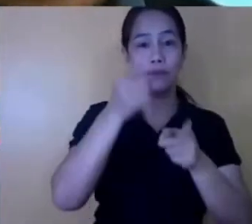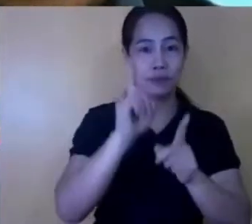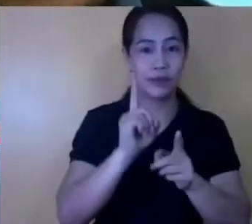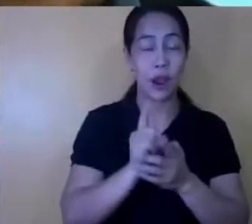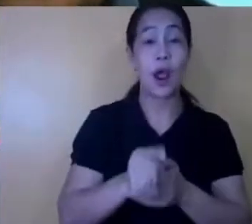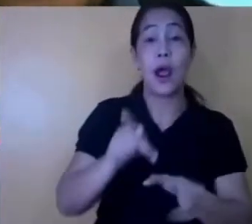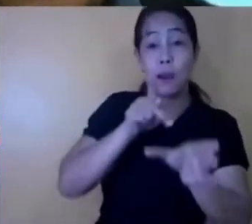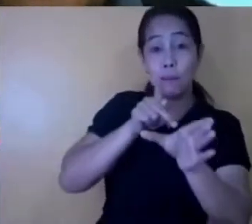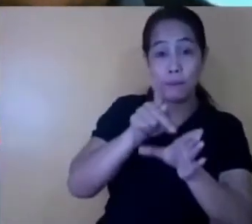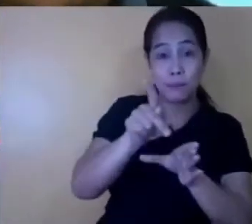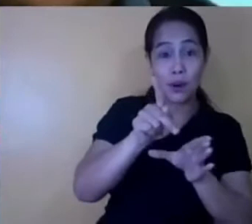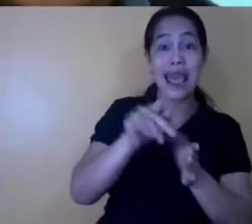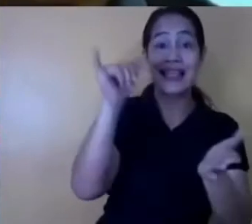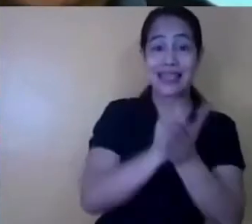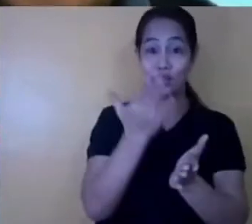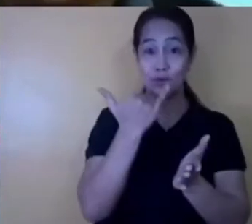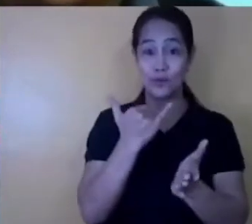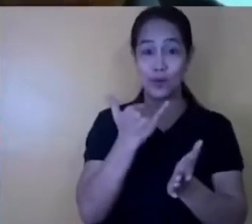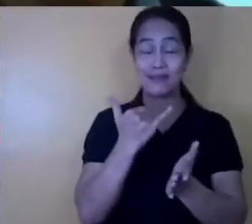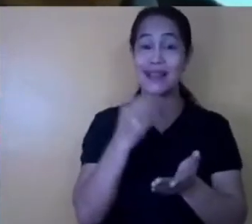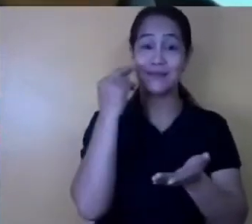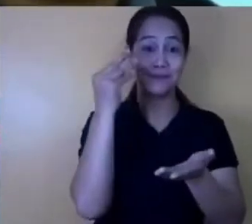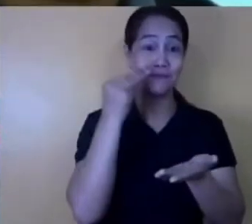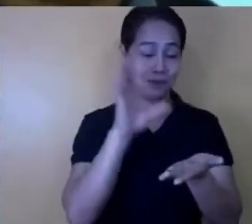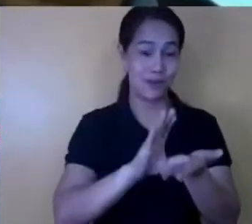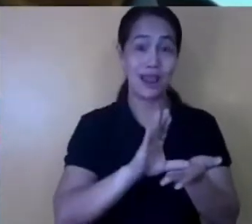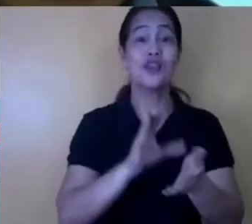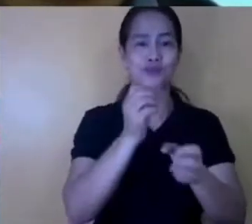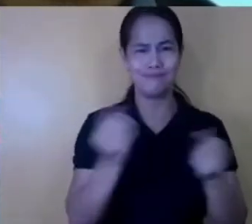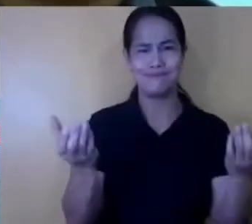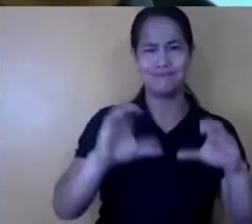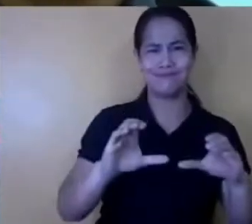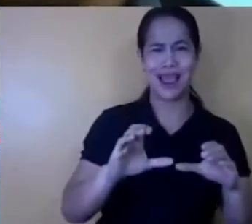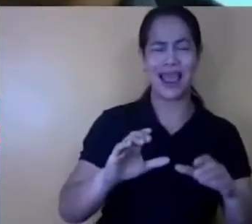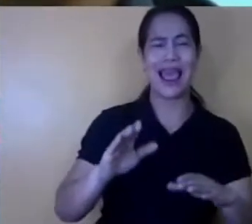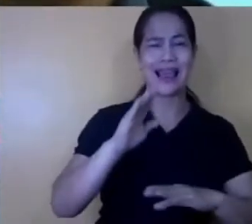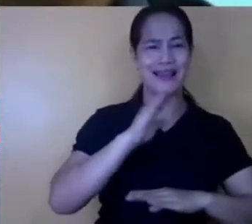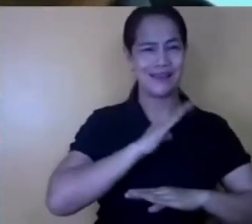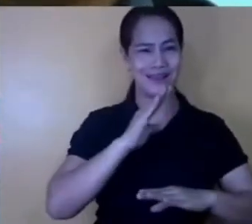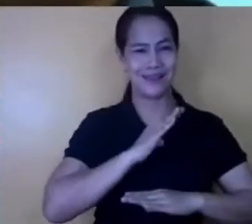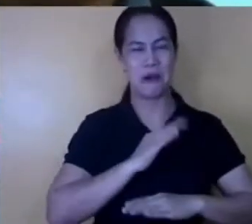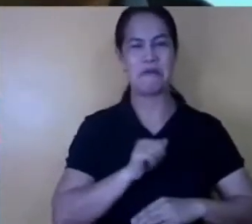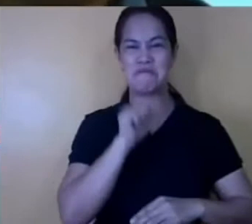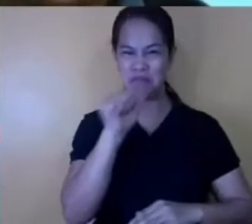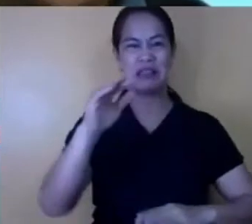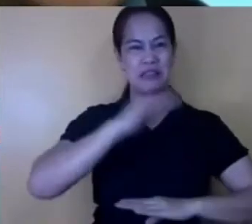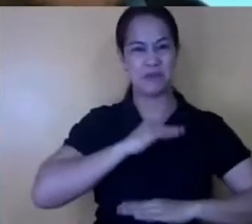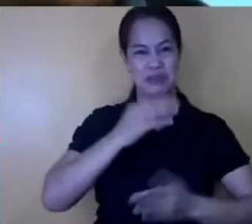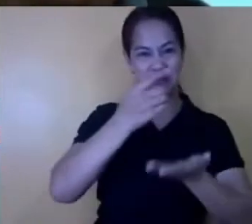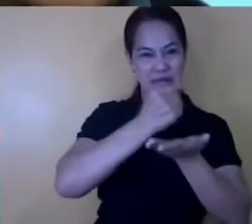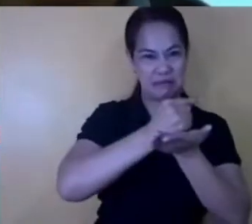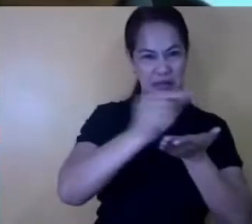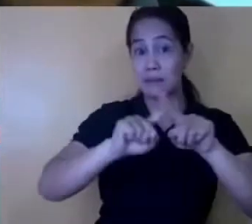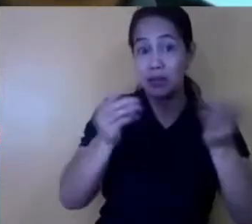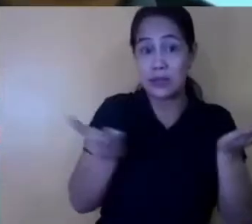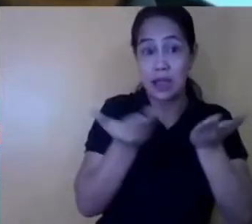That's why you need an annotation. You get a chance to get a satisfactory or unsatisfactory rating. The difference here, again,